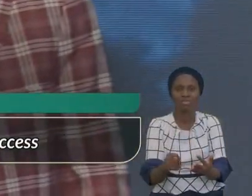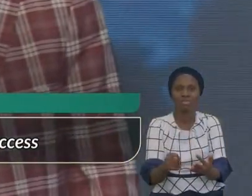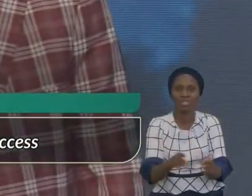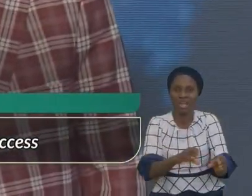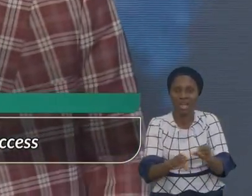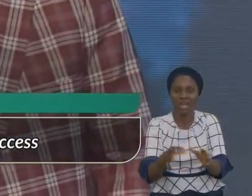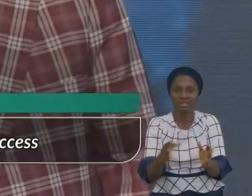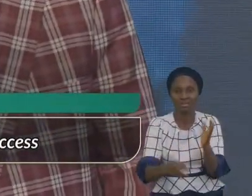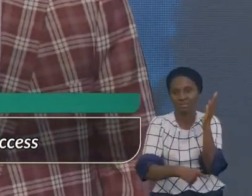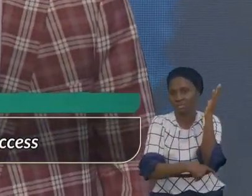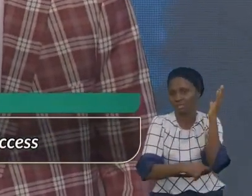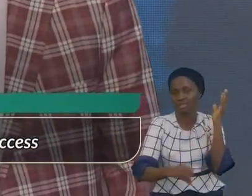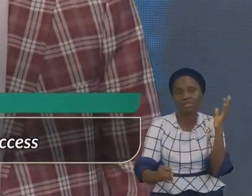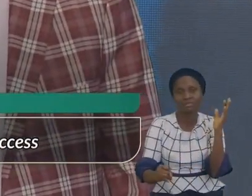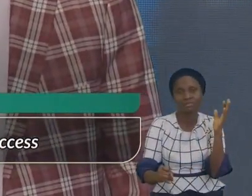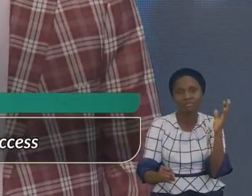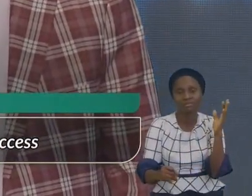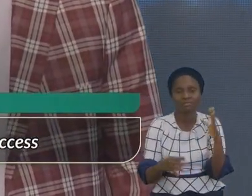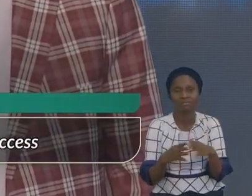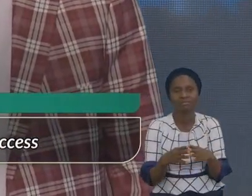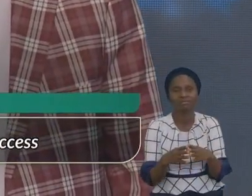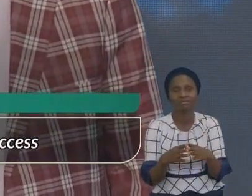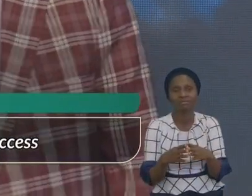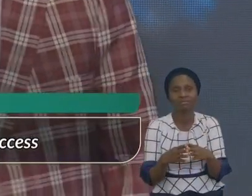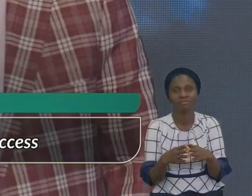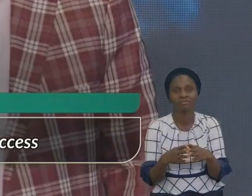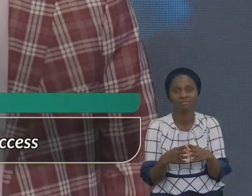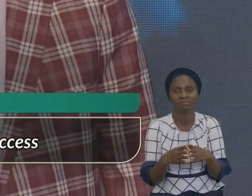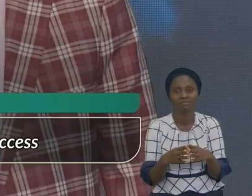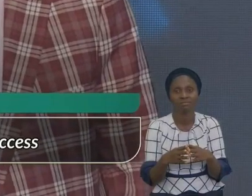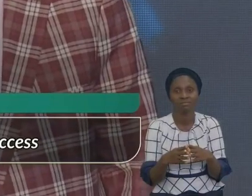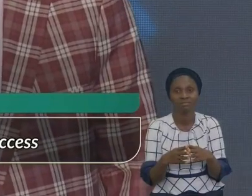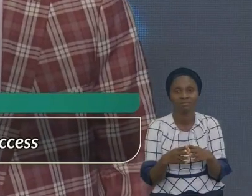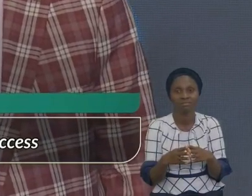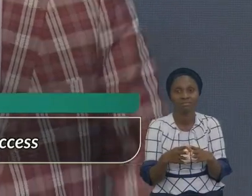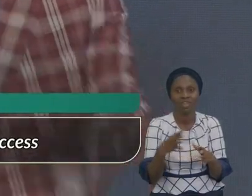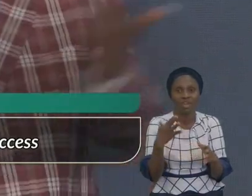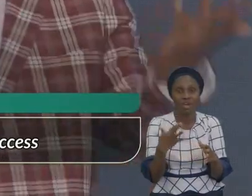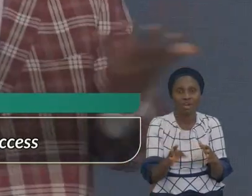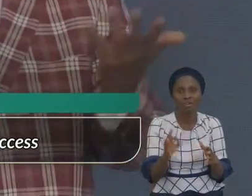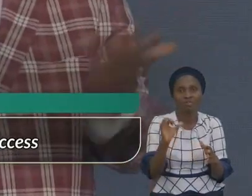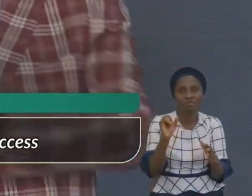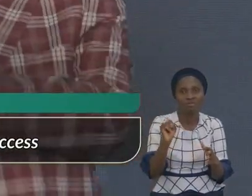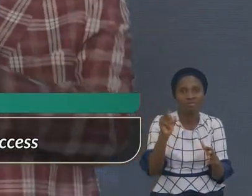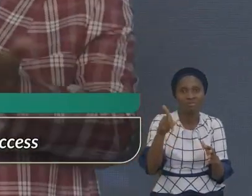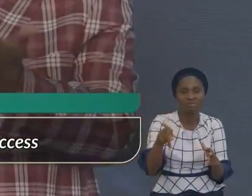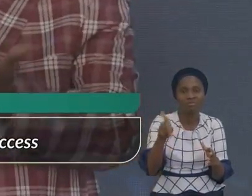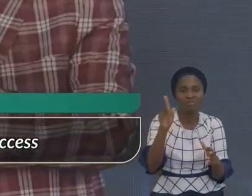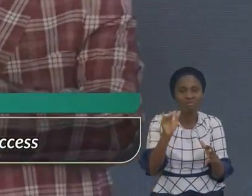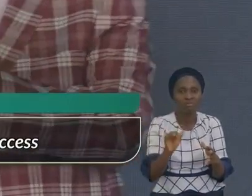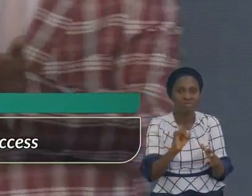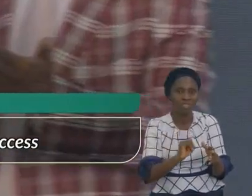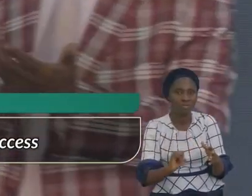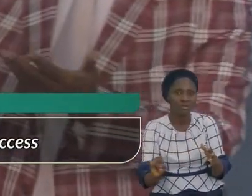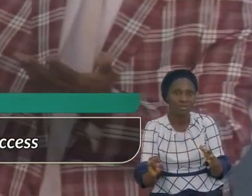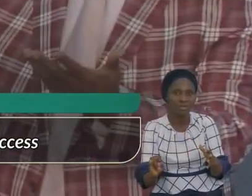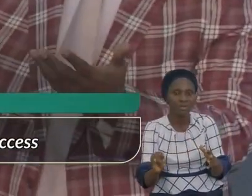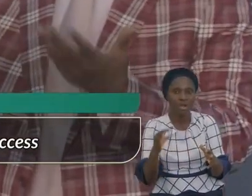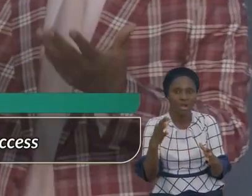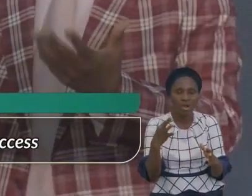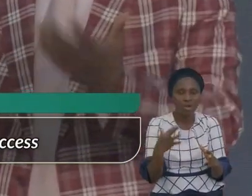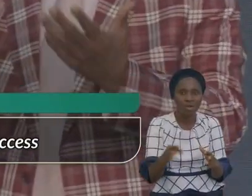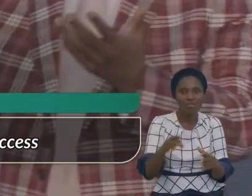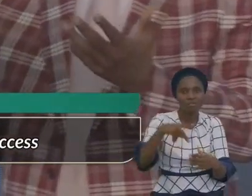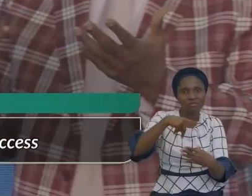of spying, or cheating, of looking at the works of other people